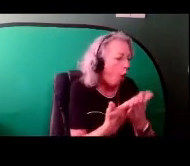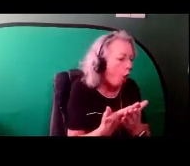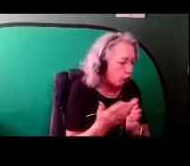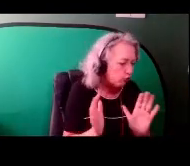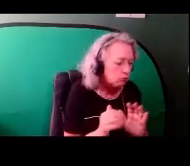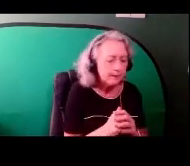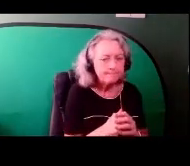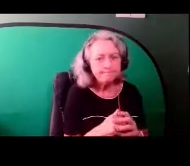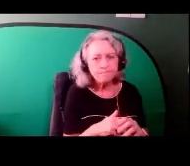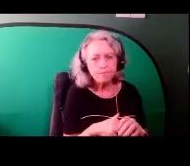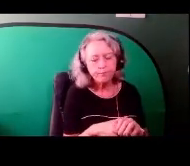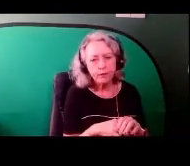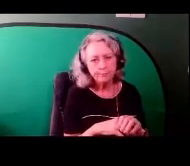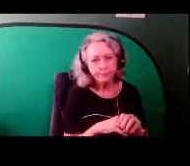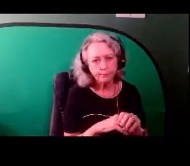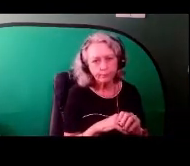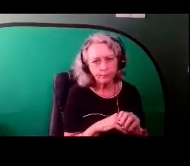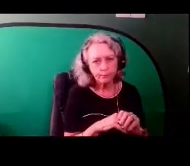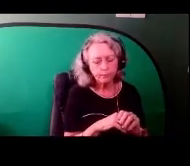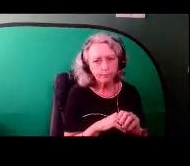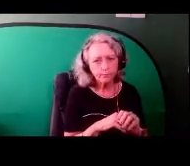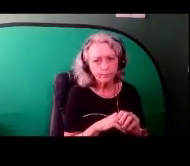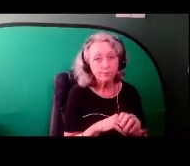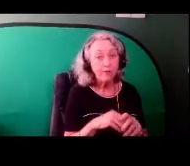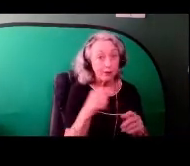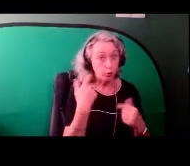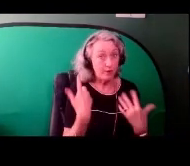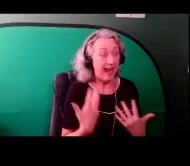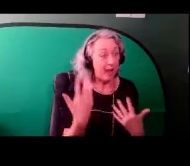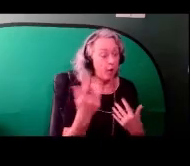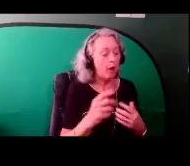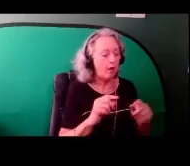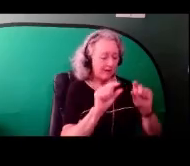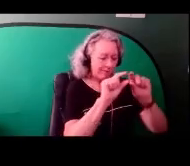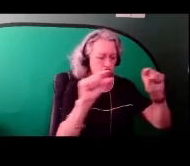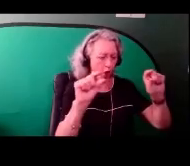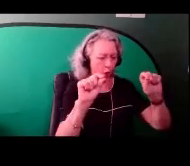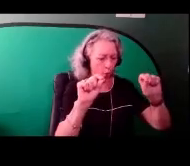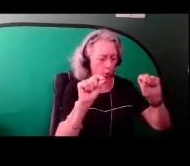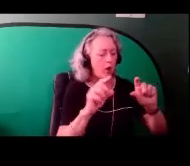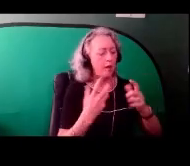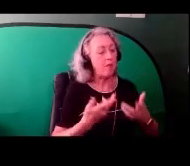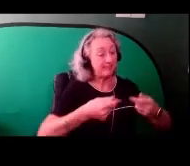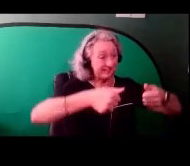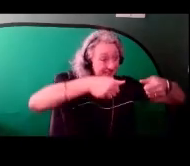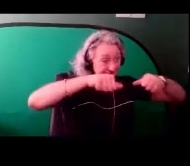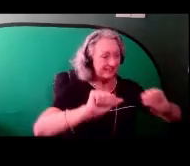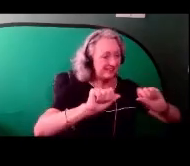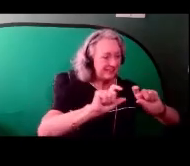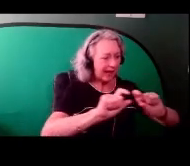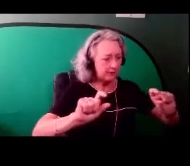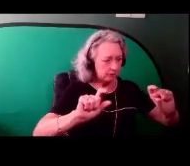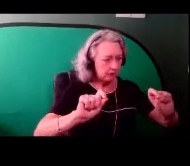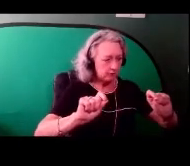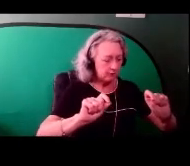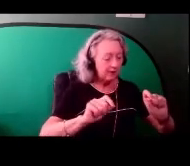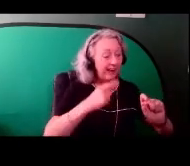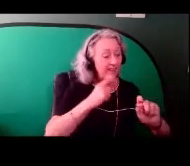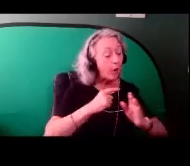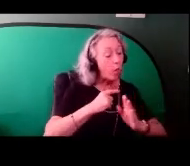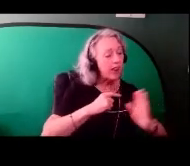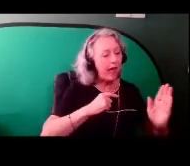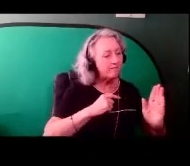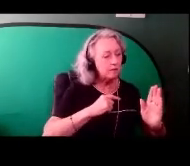that even more. So at the moment, obviously, I'm on the second row of the home screen on the leftmost app. So if I swipe left, VoiceOver